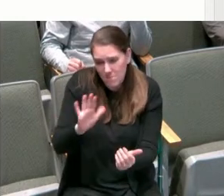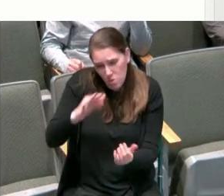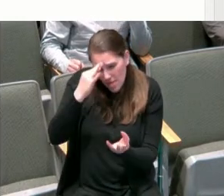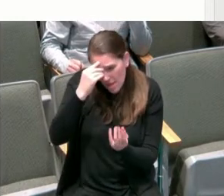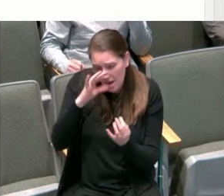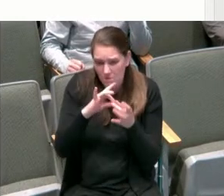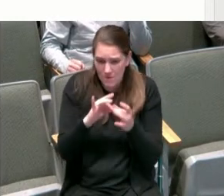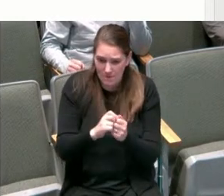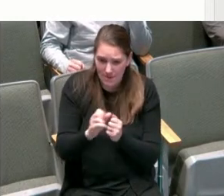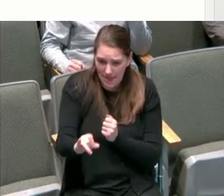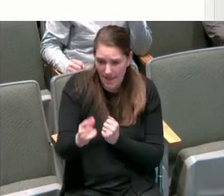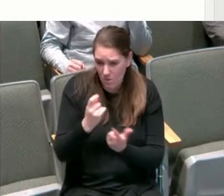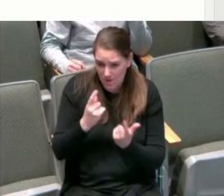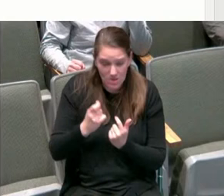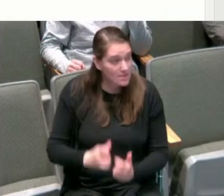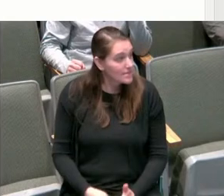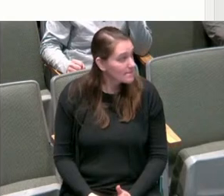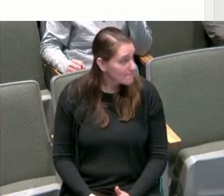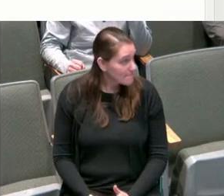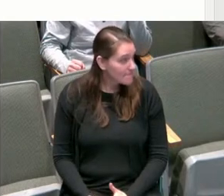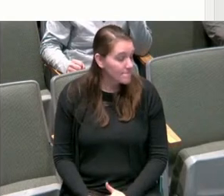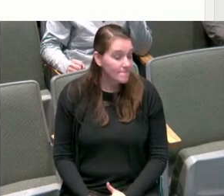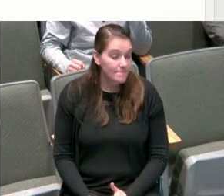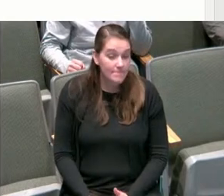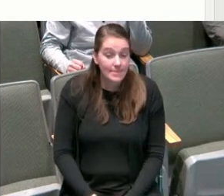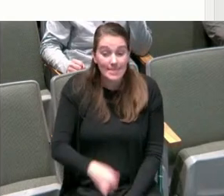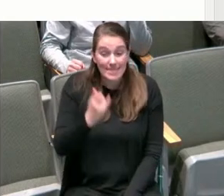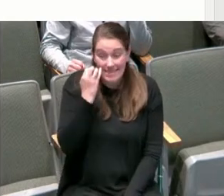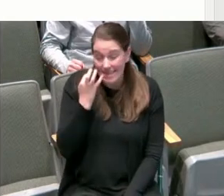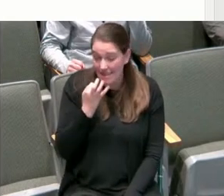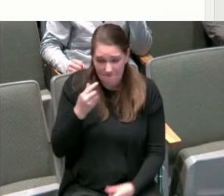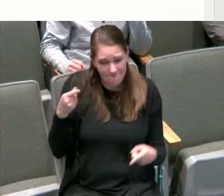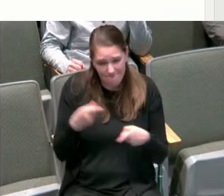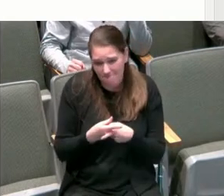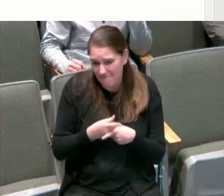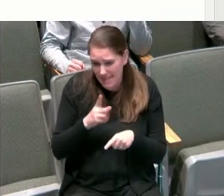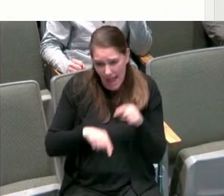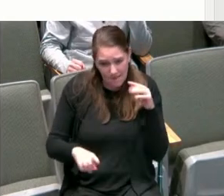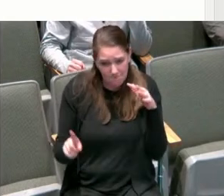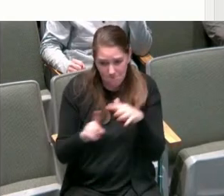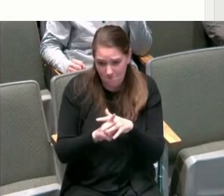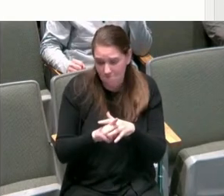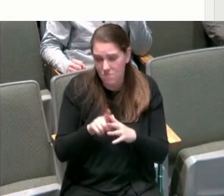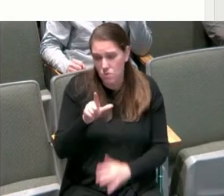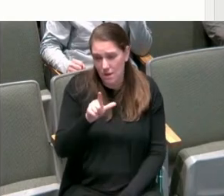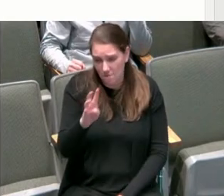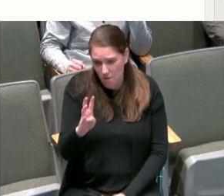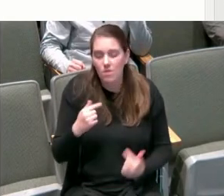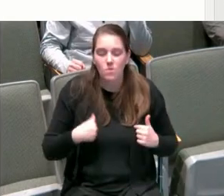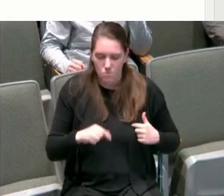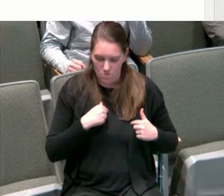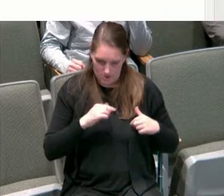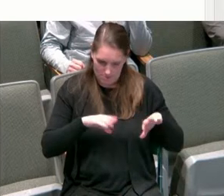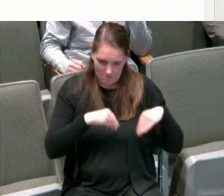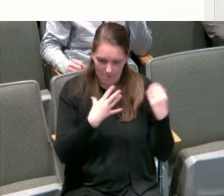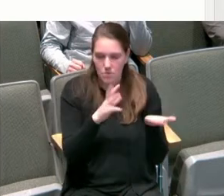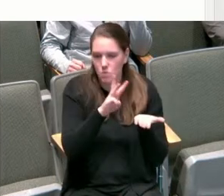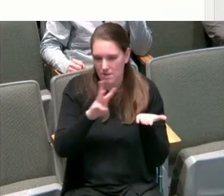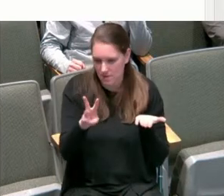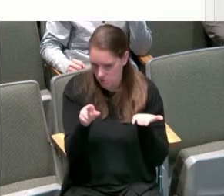on those questions if you can't make it on the 24th we also developed a website where you can provide